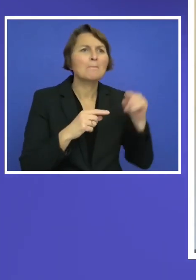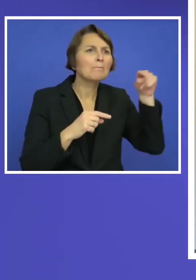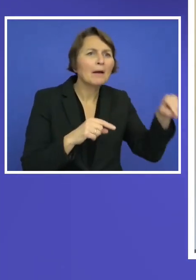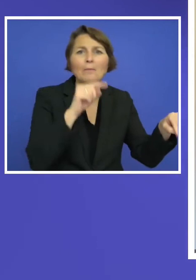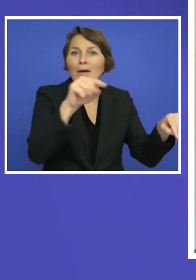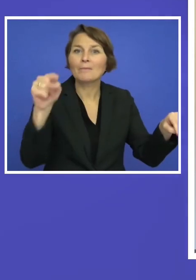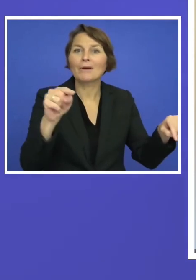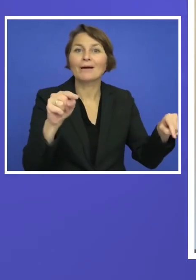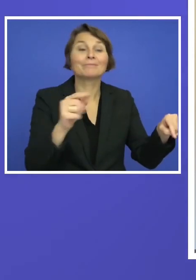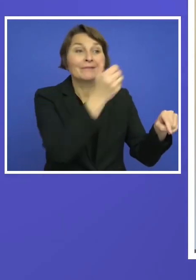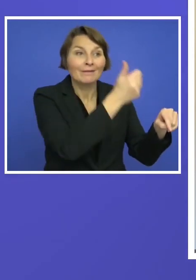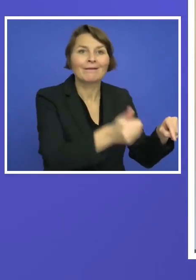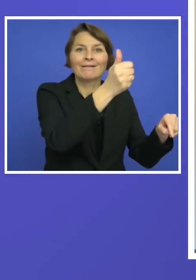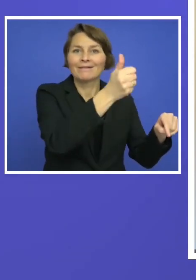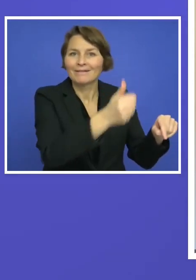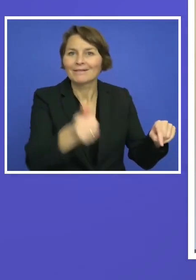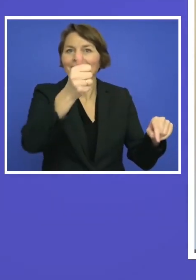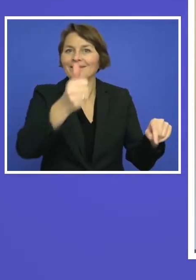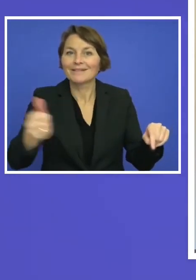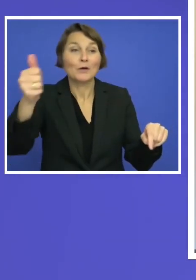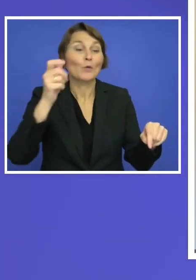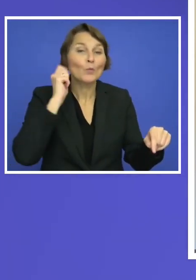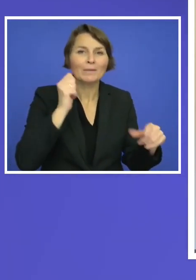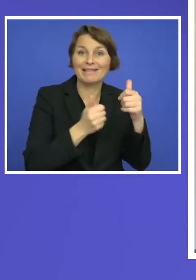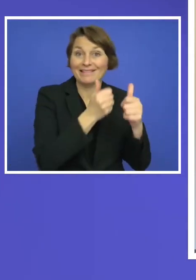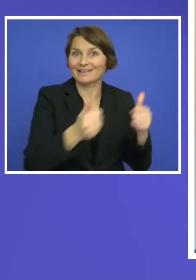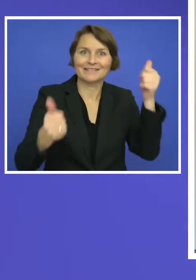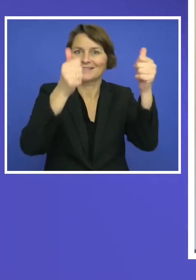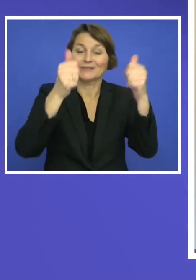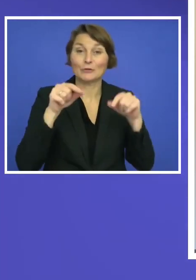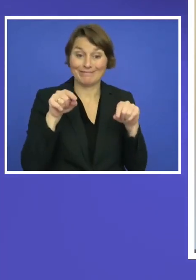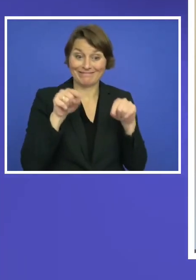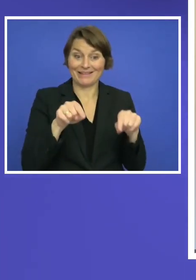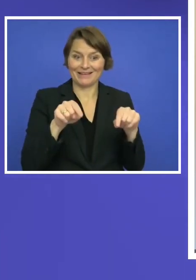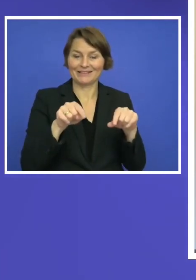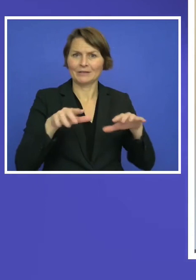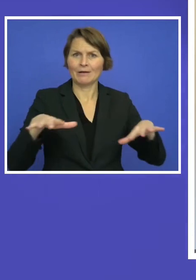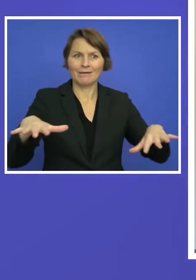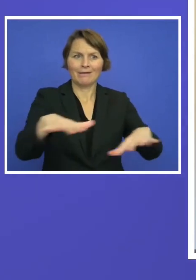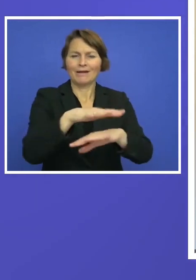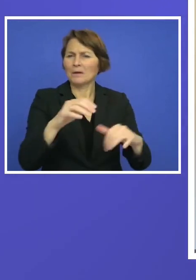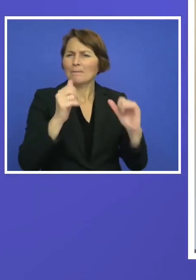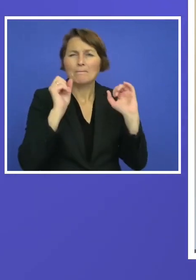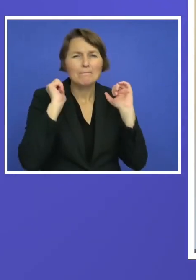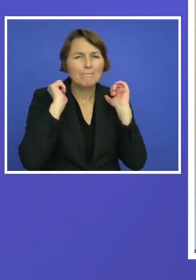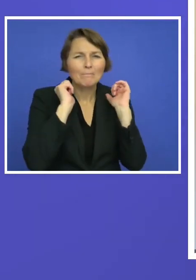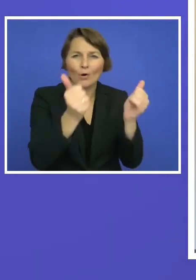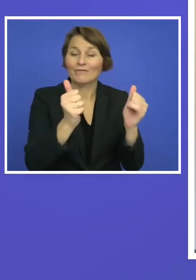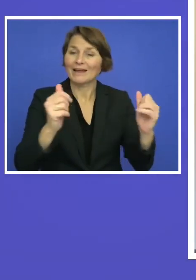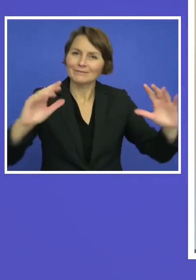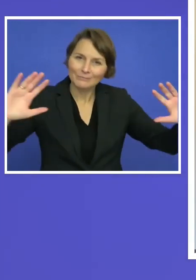to reiterate, this platform is a huge chance to come in, to be active, and to play